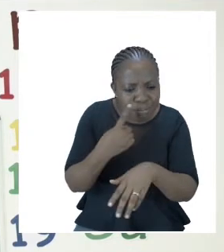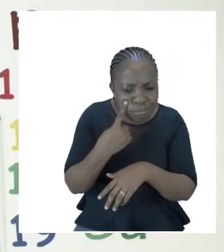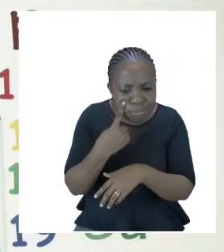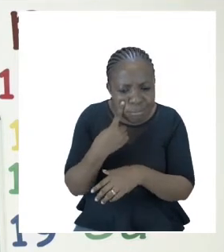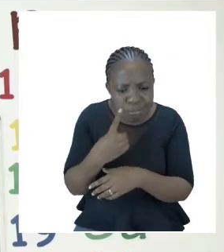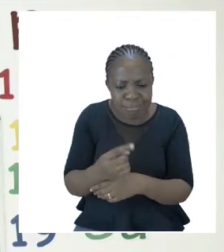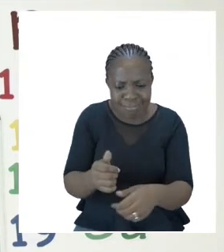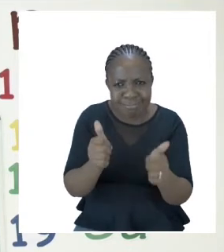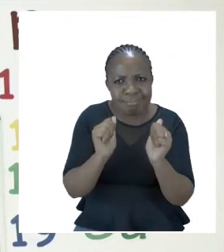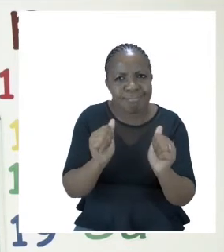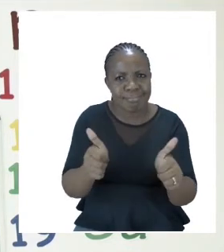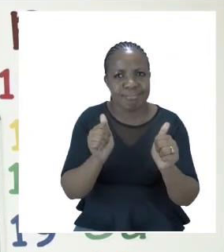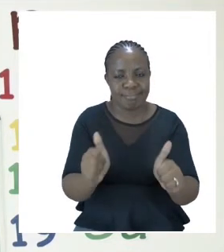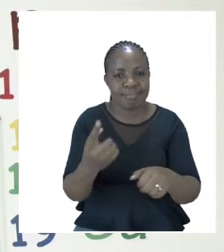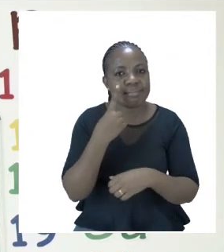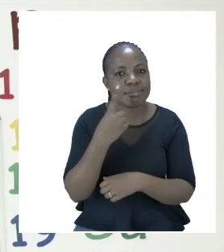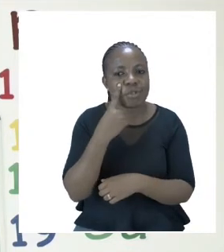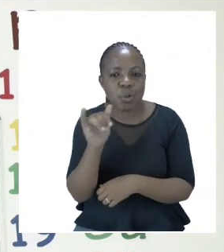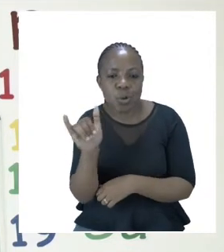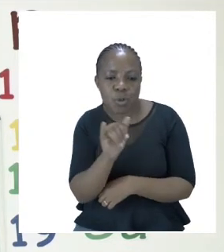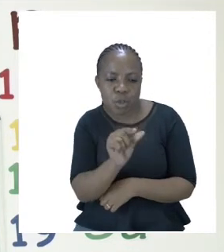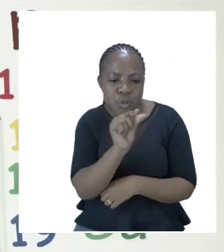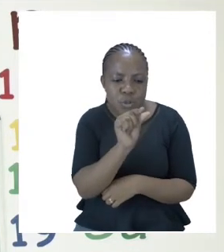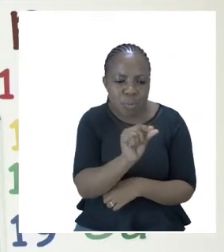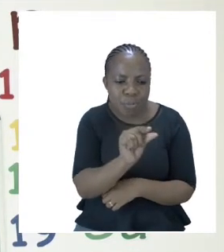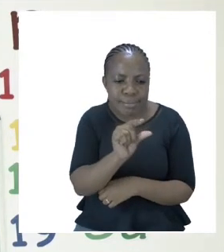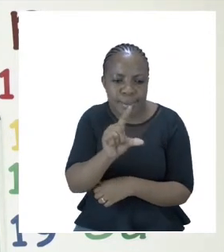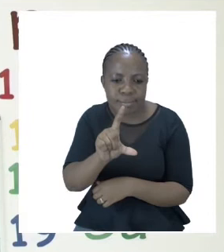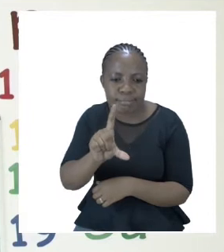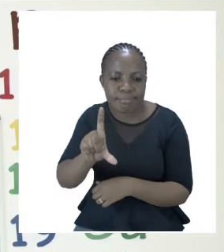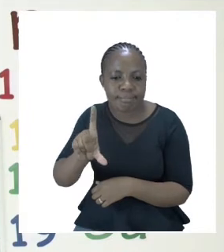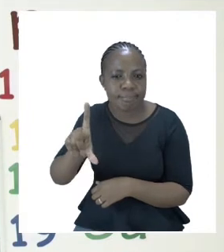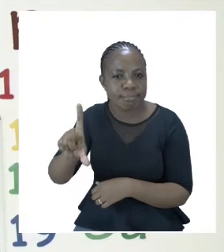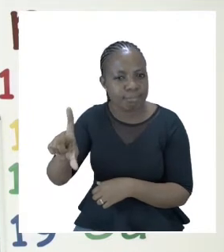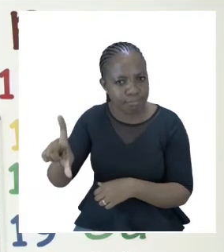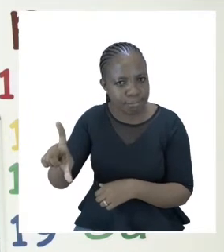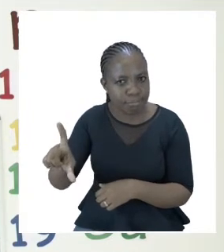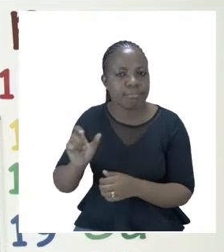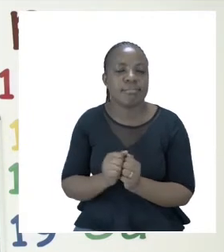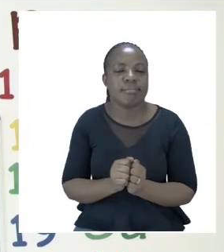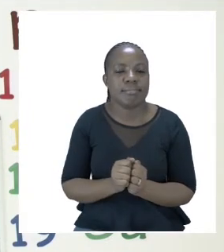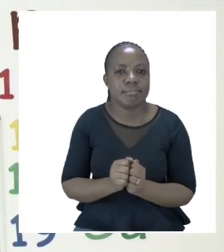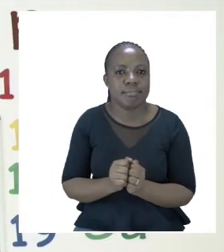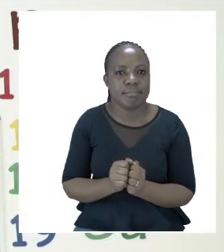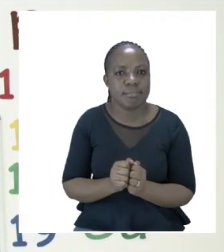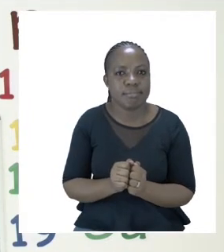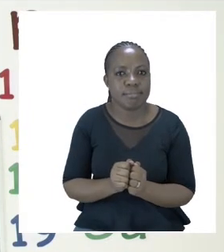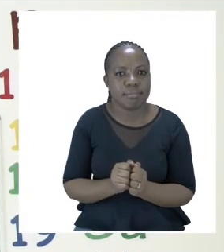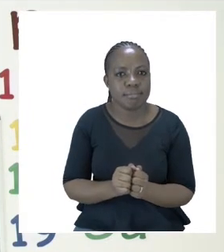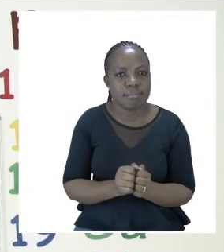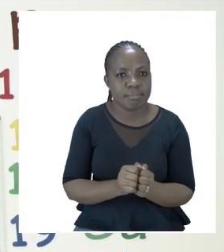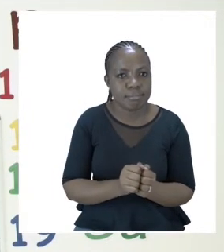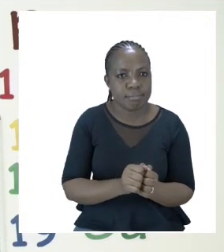to find the ones that you're looking for. So number two is from small to big. And